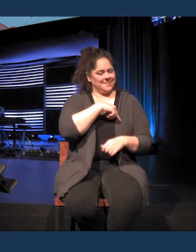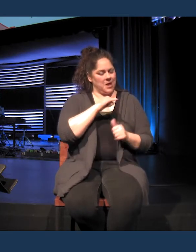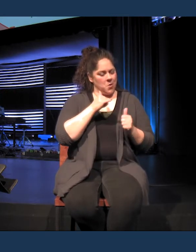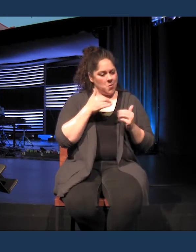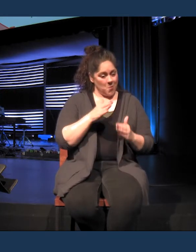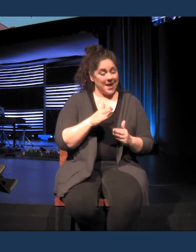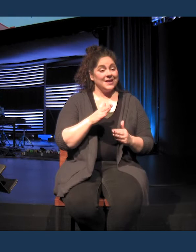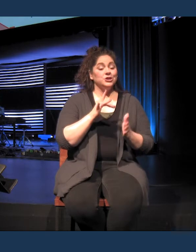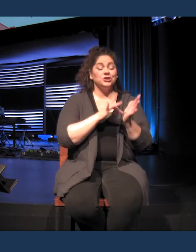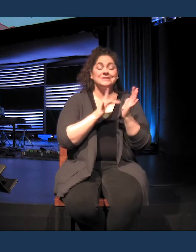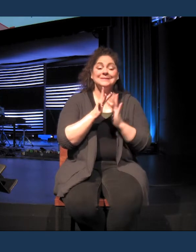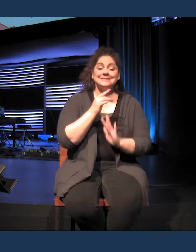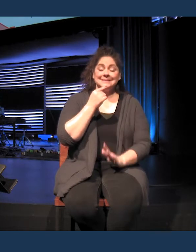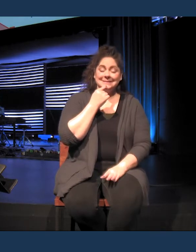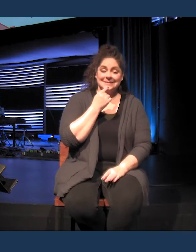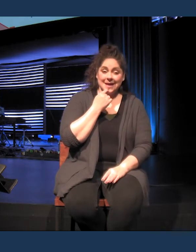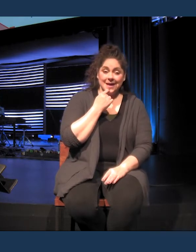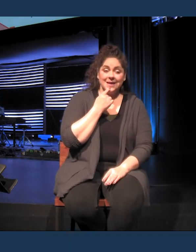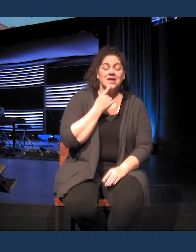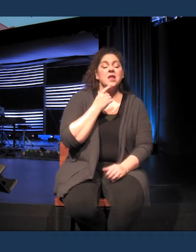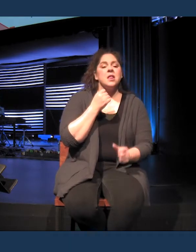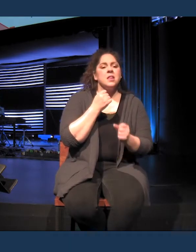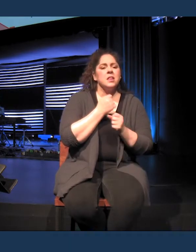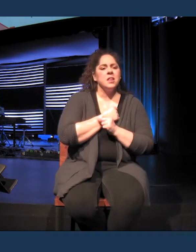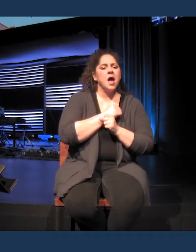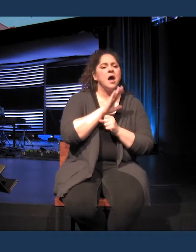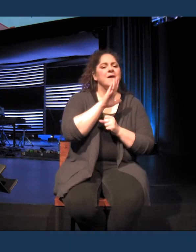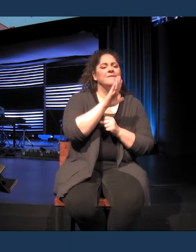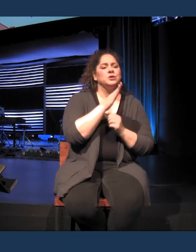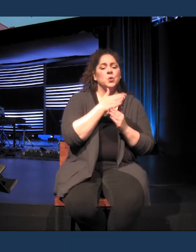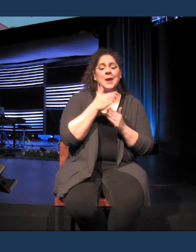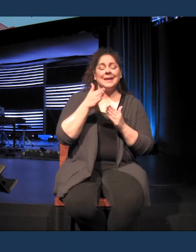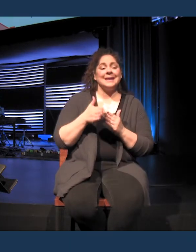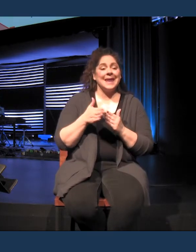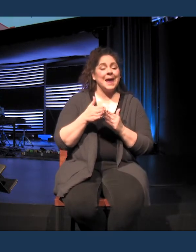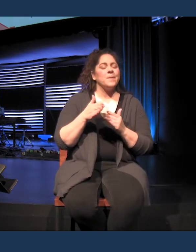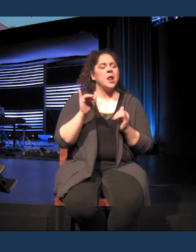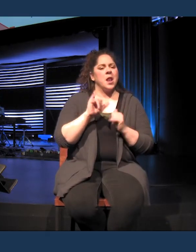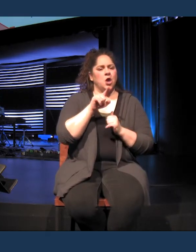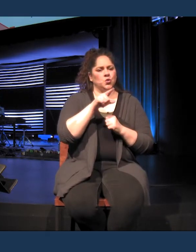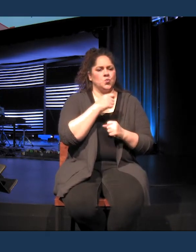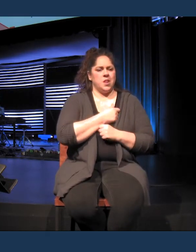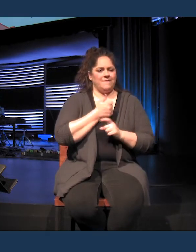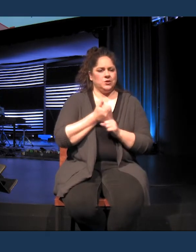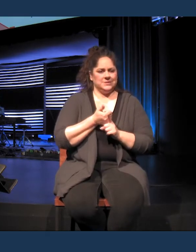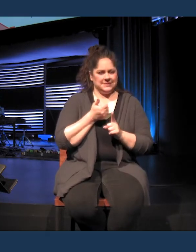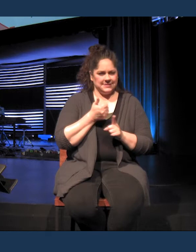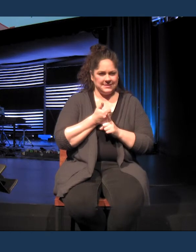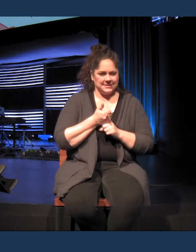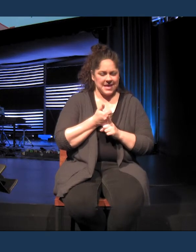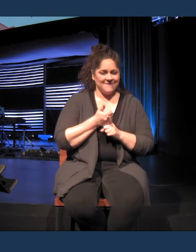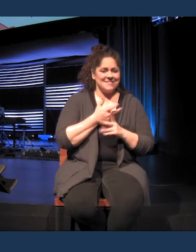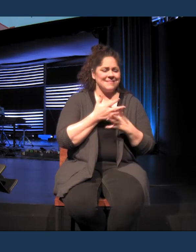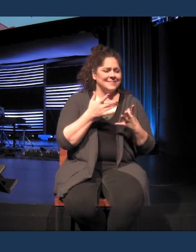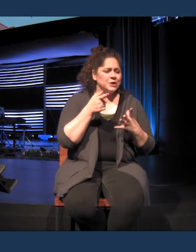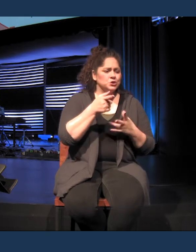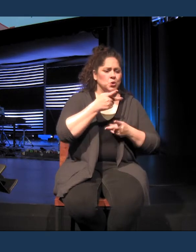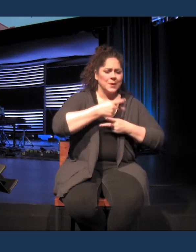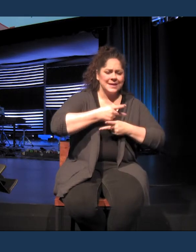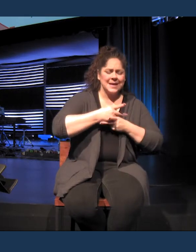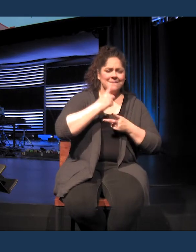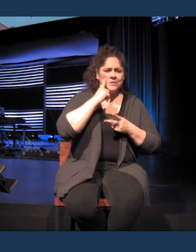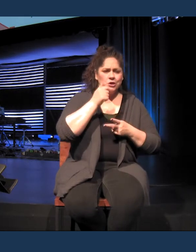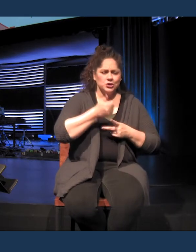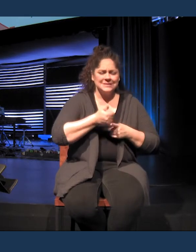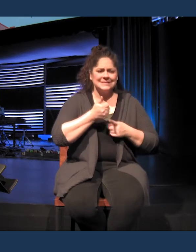And so Jesus is saying, love your neighbor as you love yourself. The things that you would do to preserve your own life, to keep yourself alive,